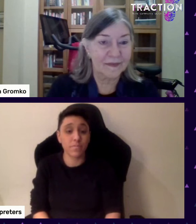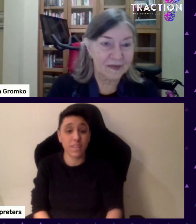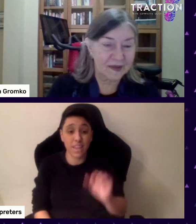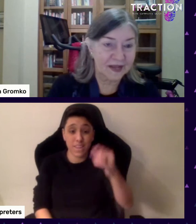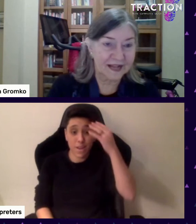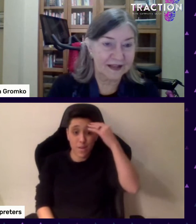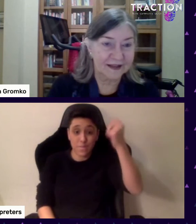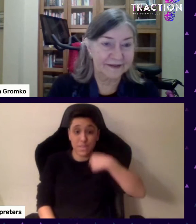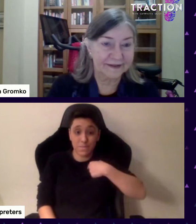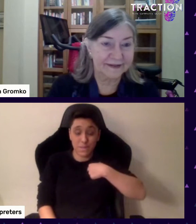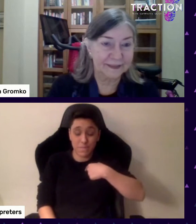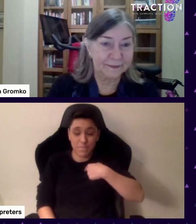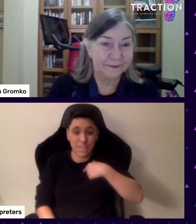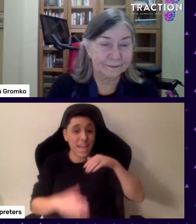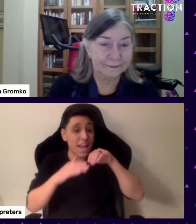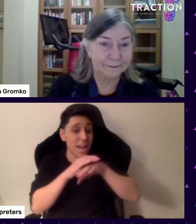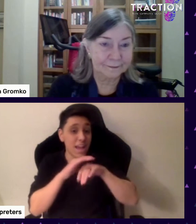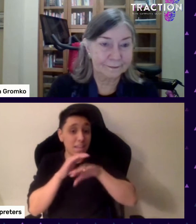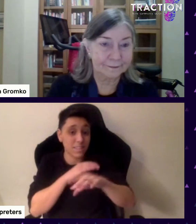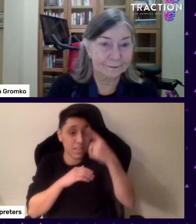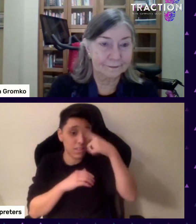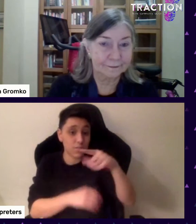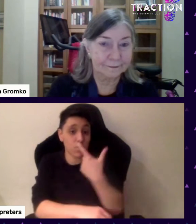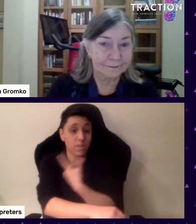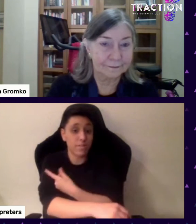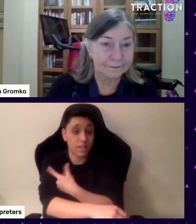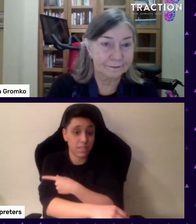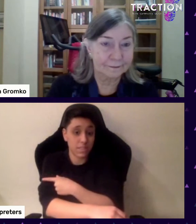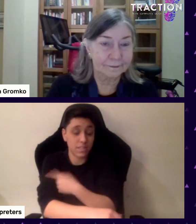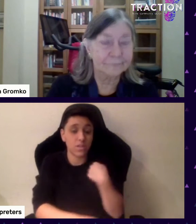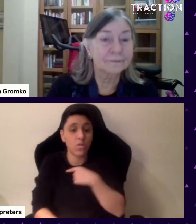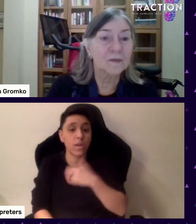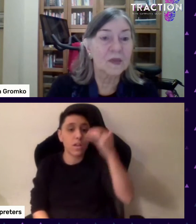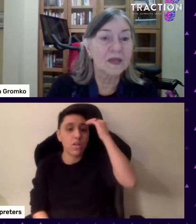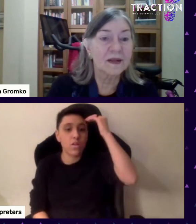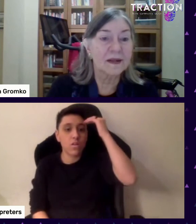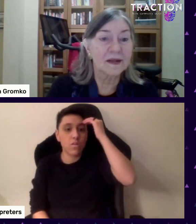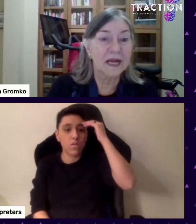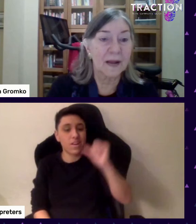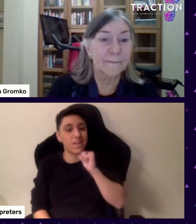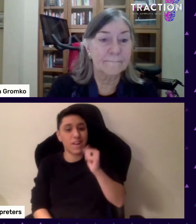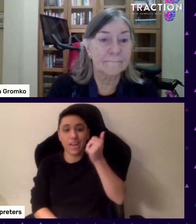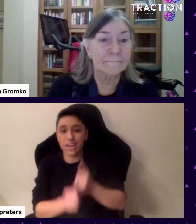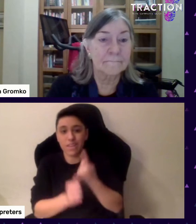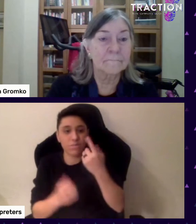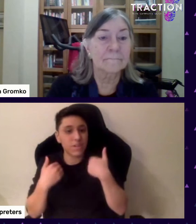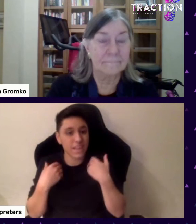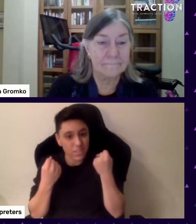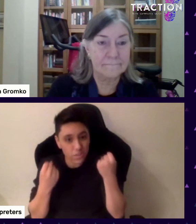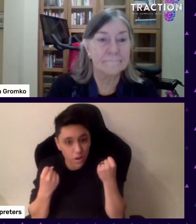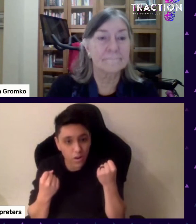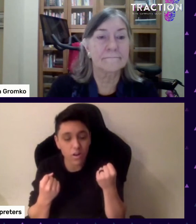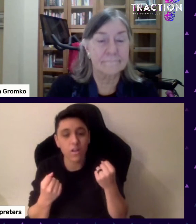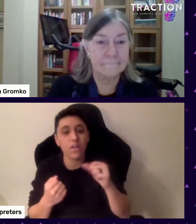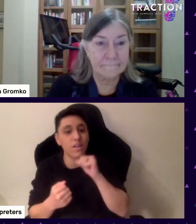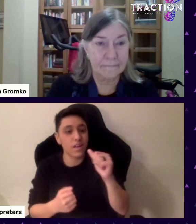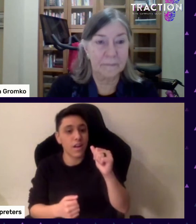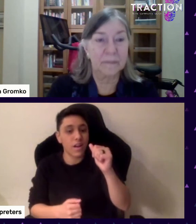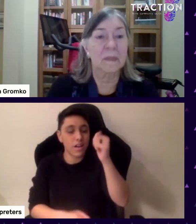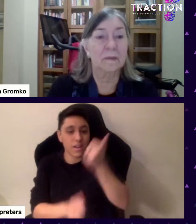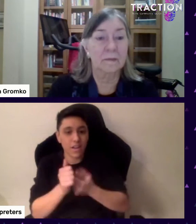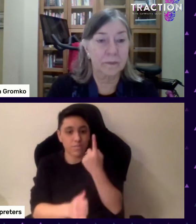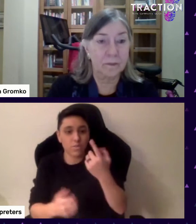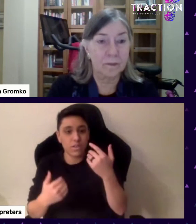access to the vaccines. We know that, you know, not everybody has a car and not everybody is able to